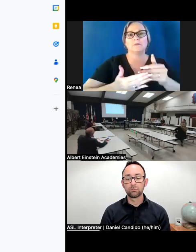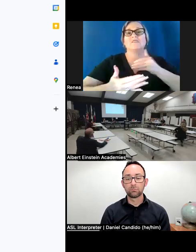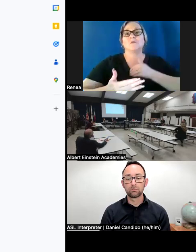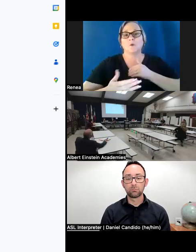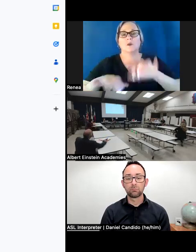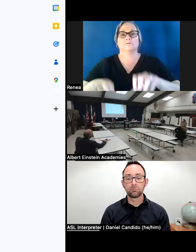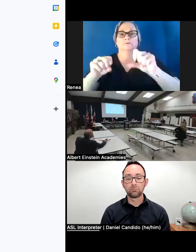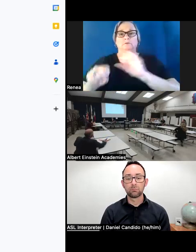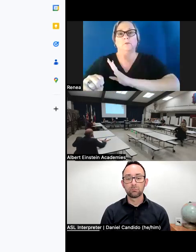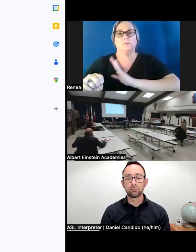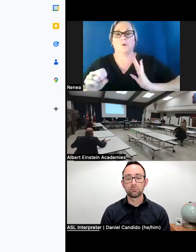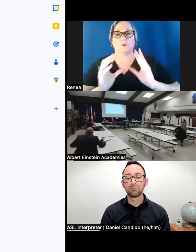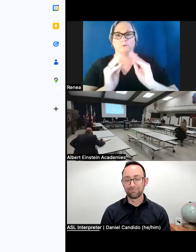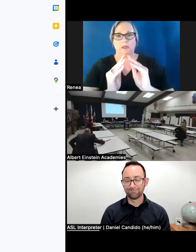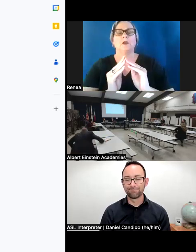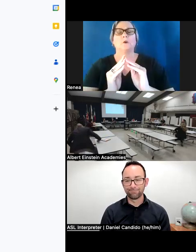a huge,